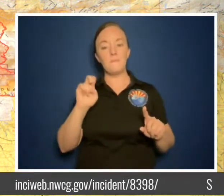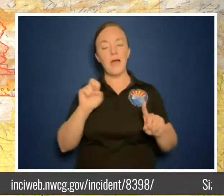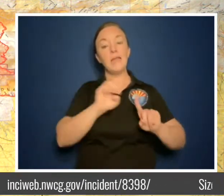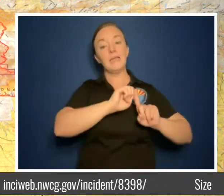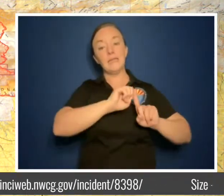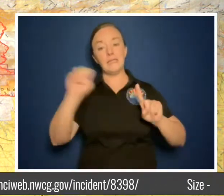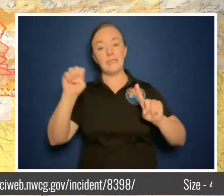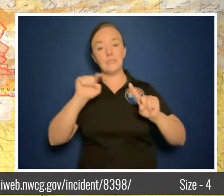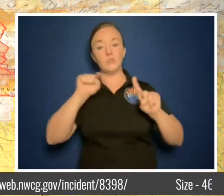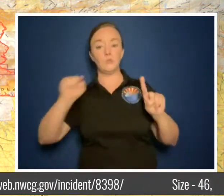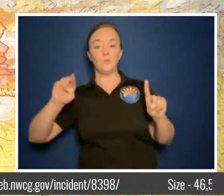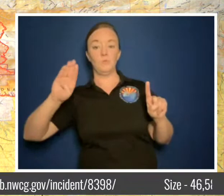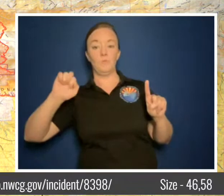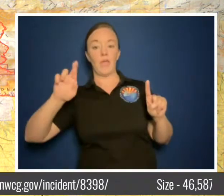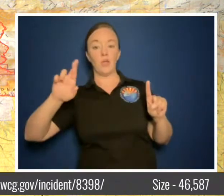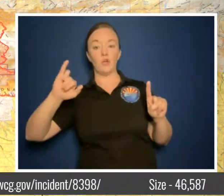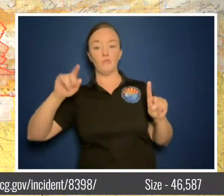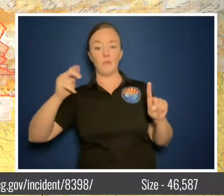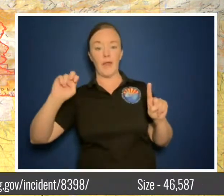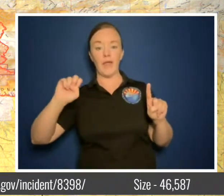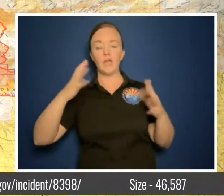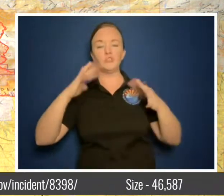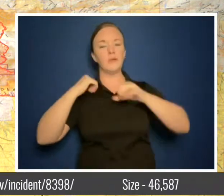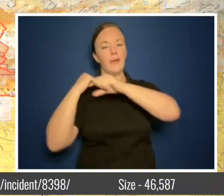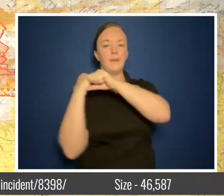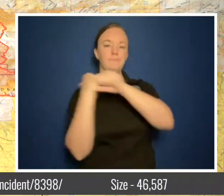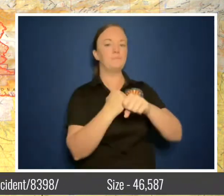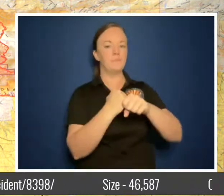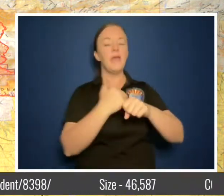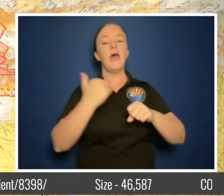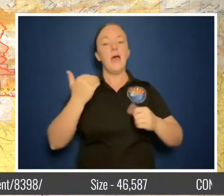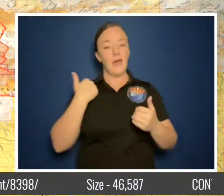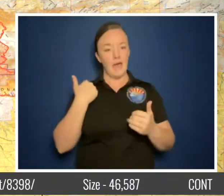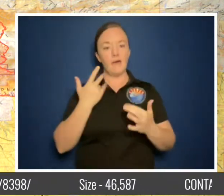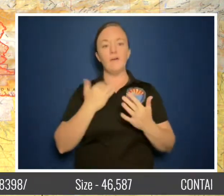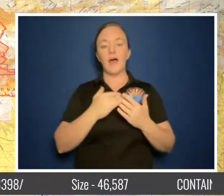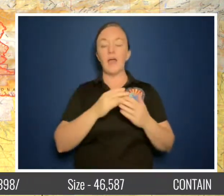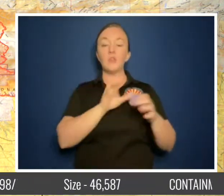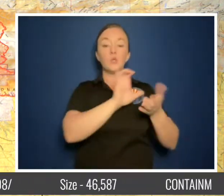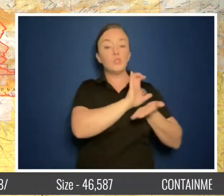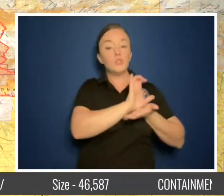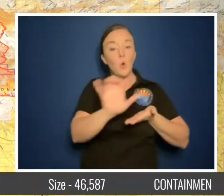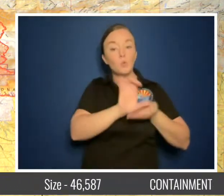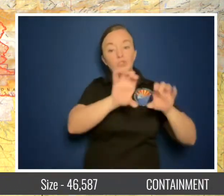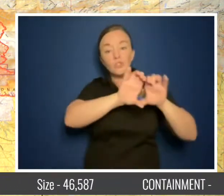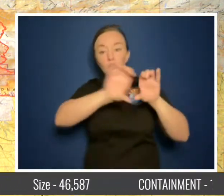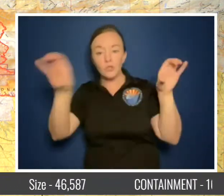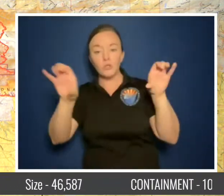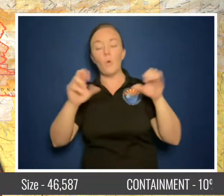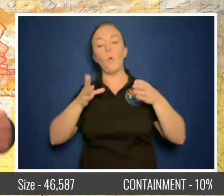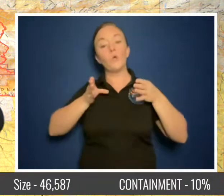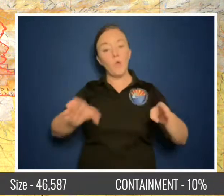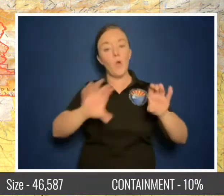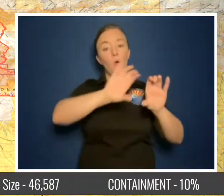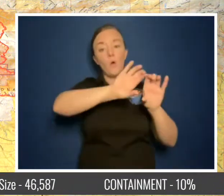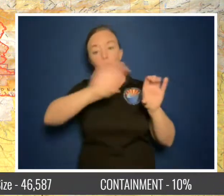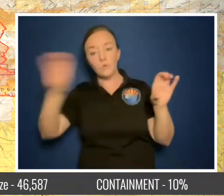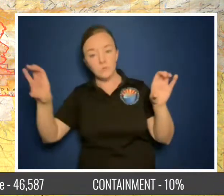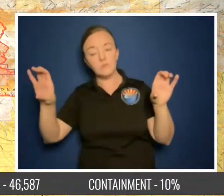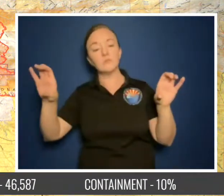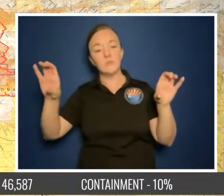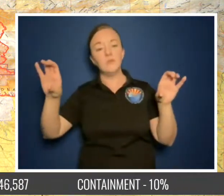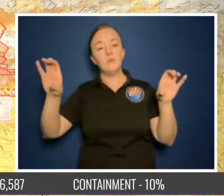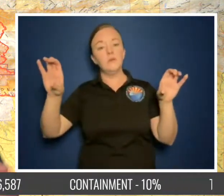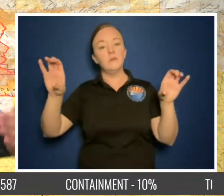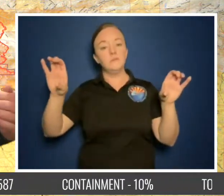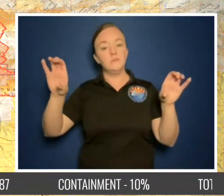been secured. We have fire line either direct fired to dozer line or the road systems along the canyon